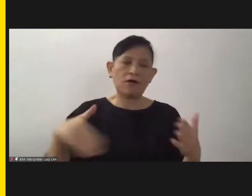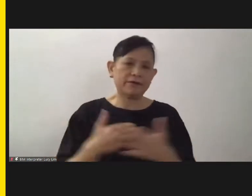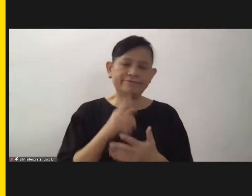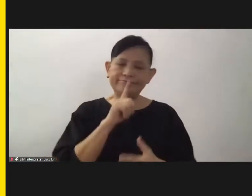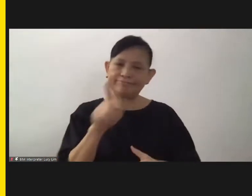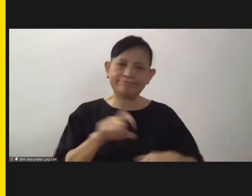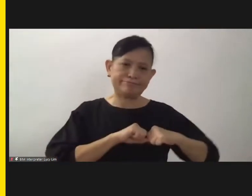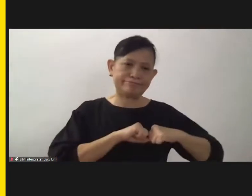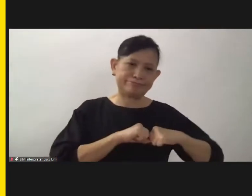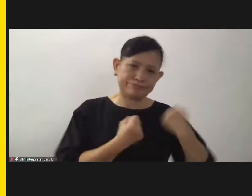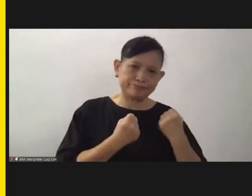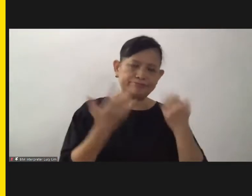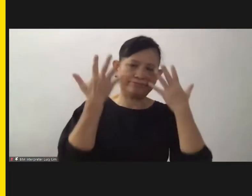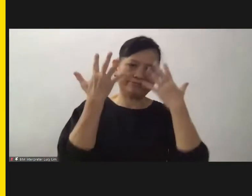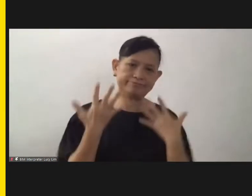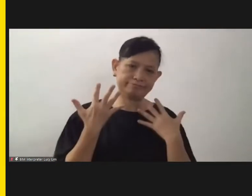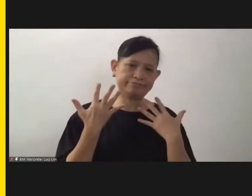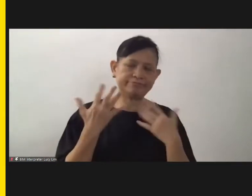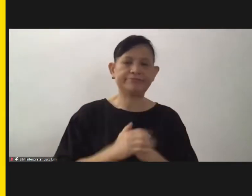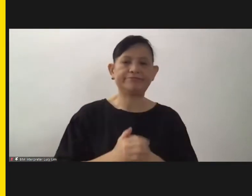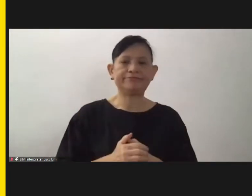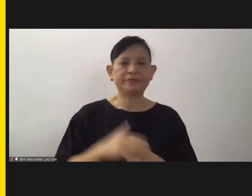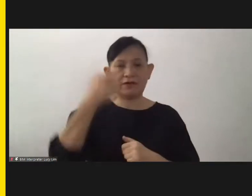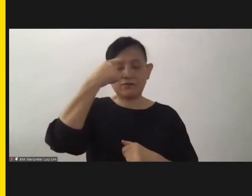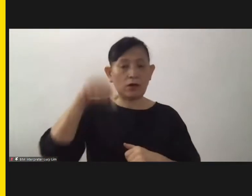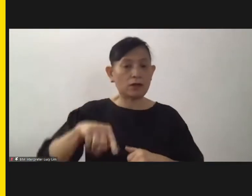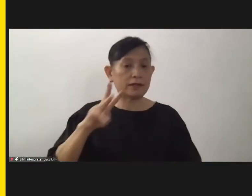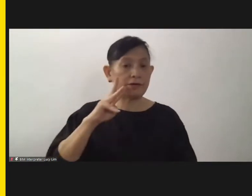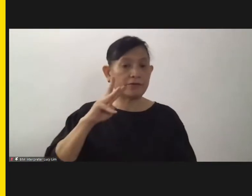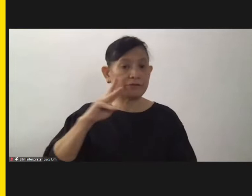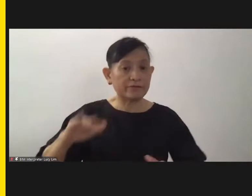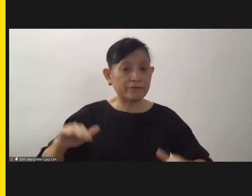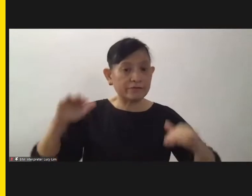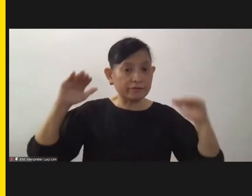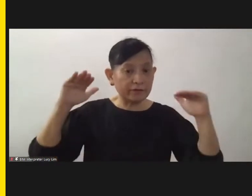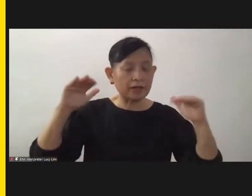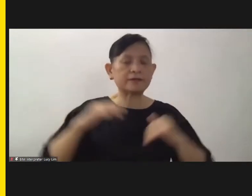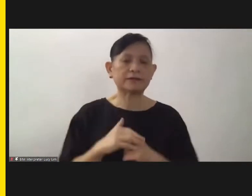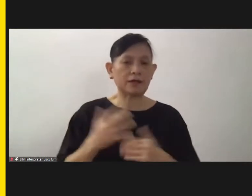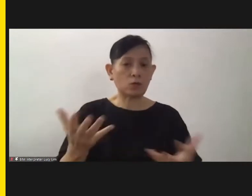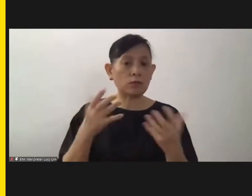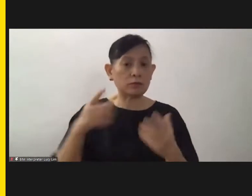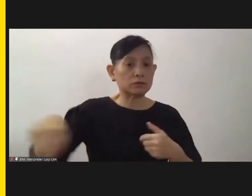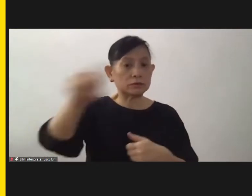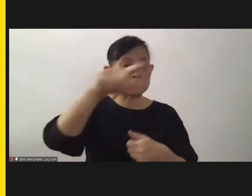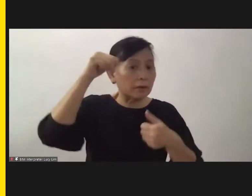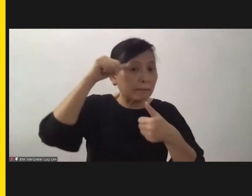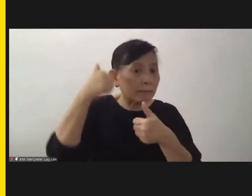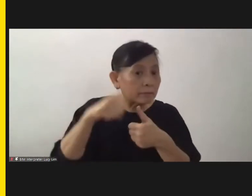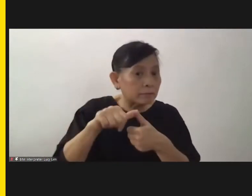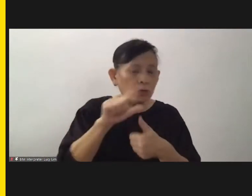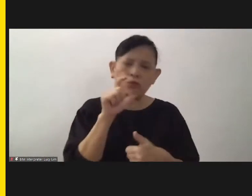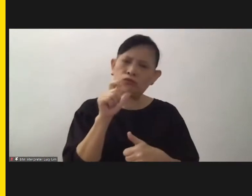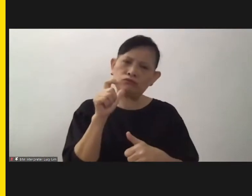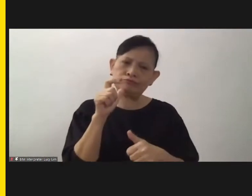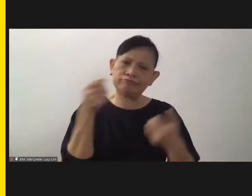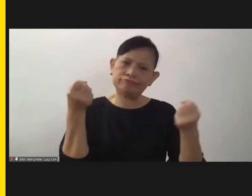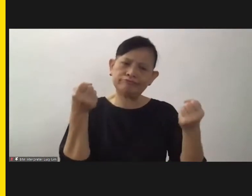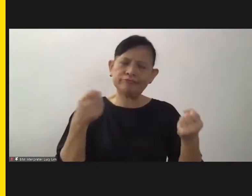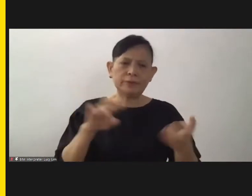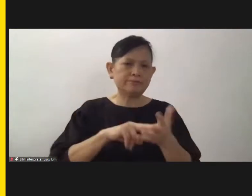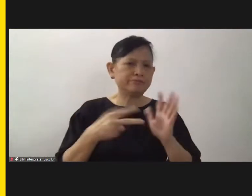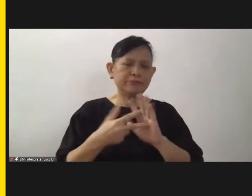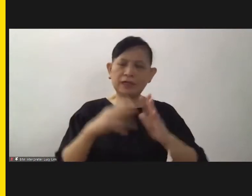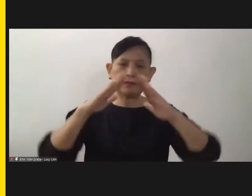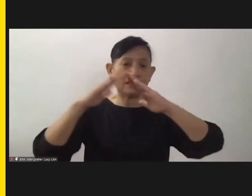and disappointing. Talking about the floods, I would like us to take a moment to remember those who have lost their homes, those who are still